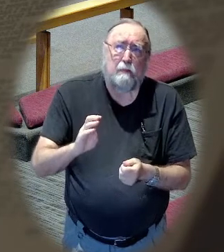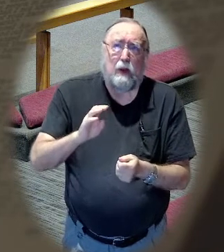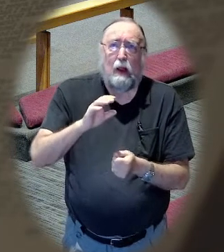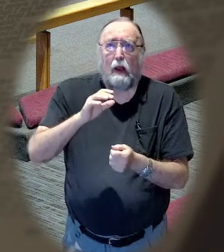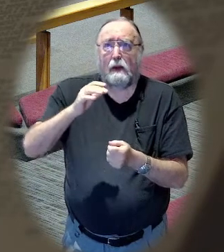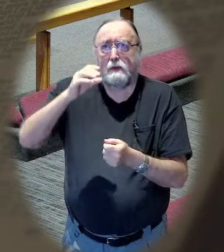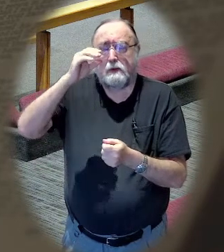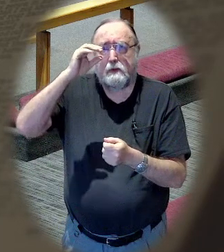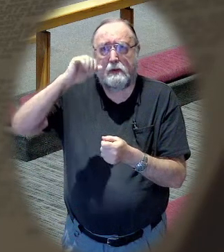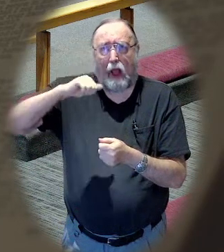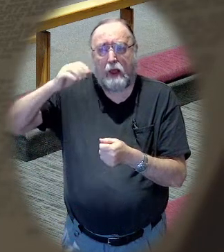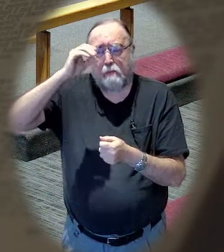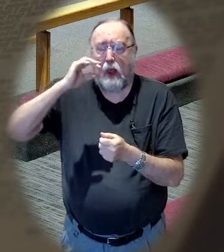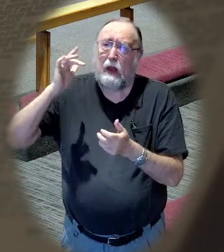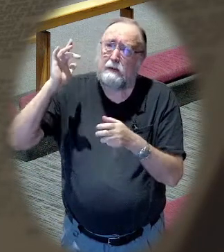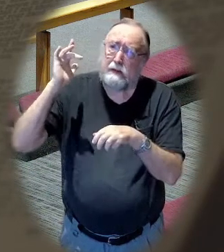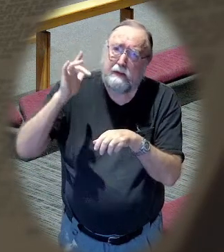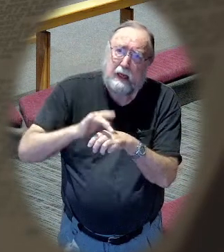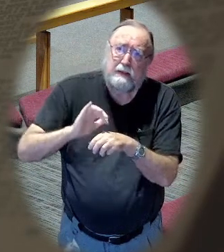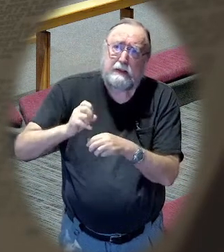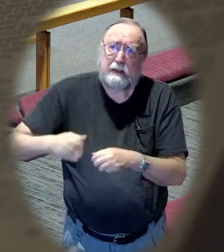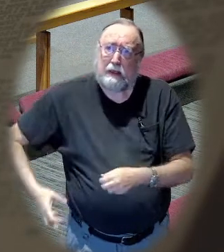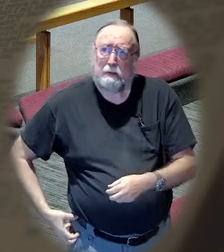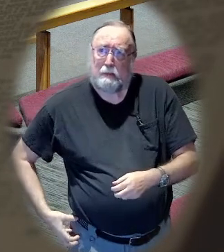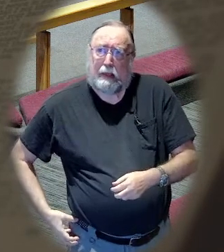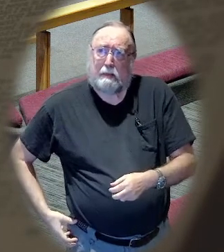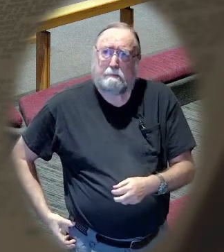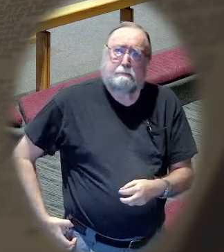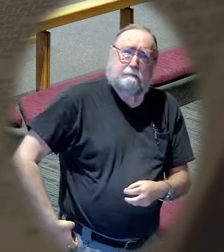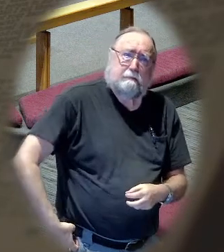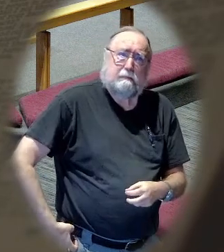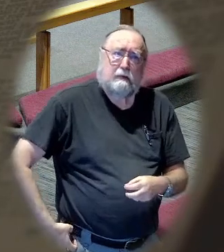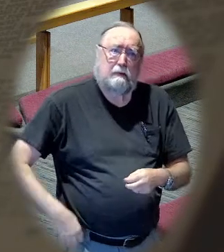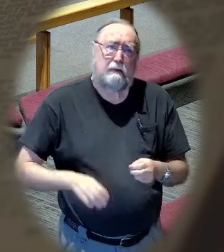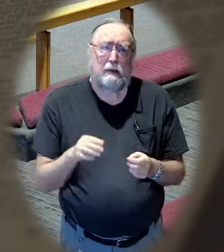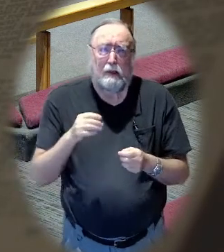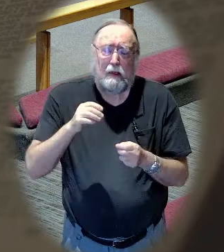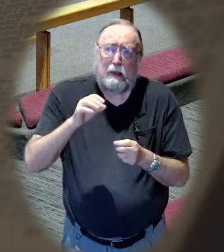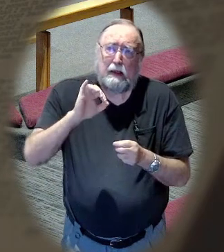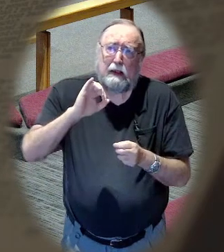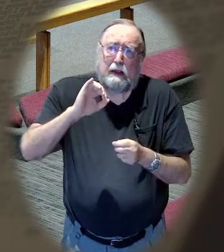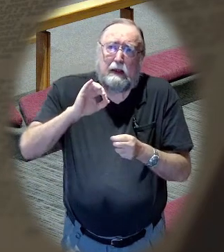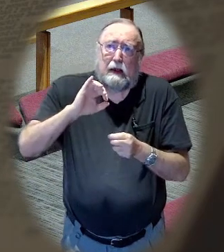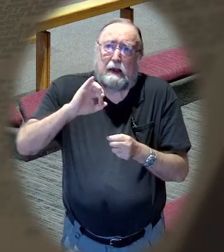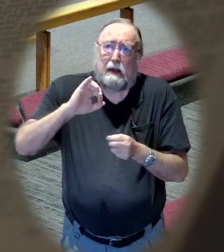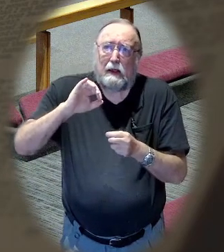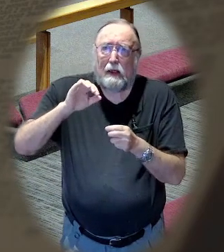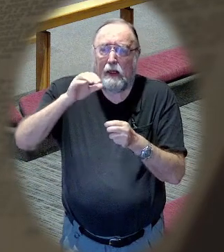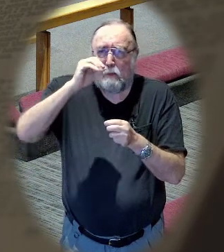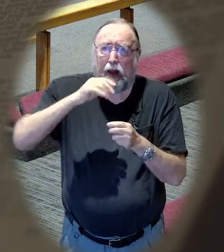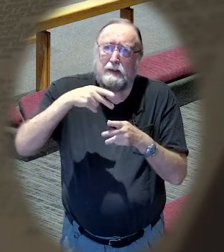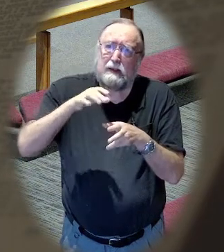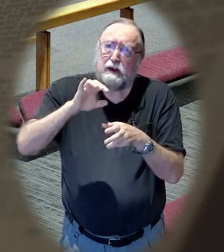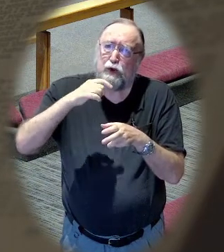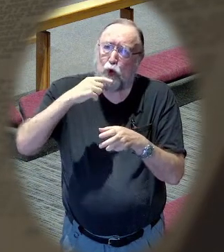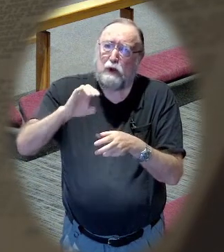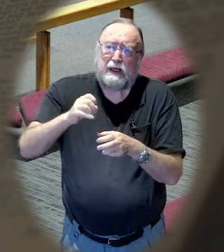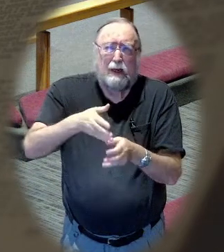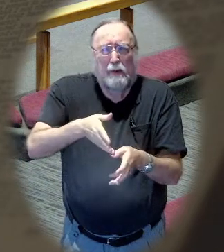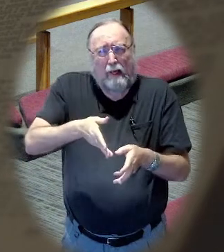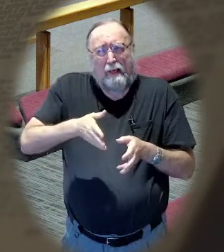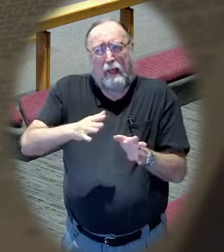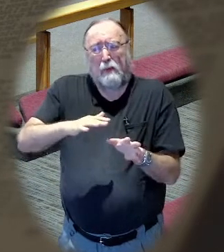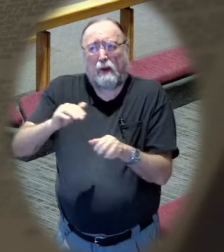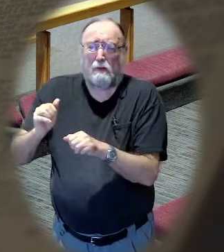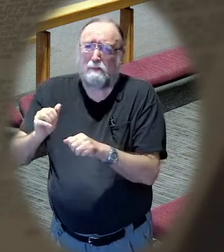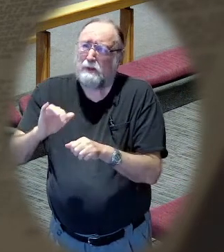was put out of joint as he wrestled with him. Then he said, "Let me go, for the day has broken." But Jacob said, "I will